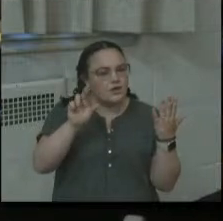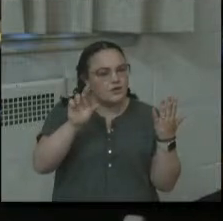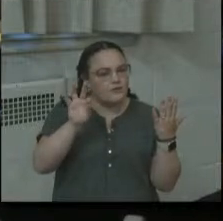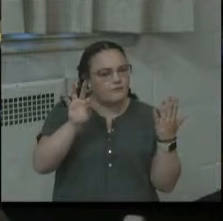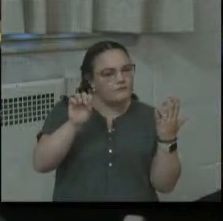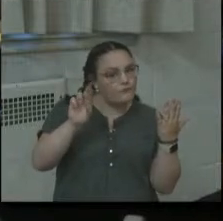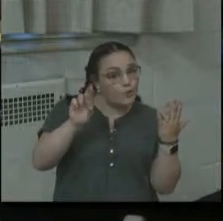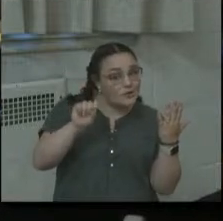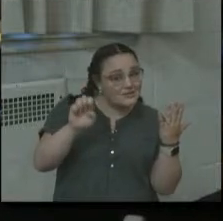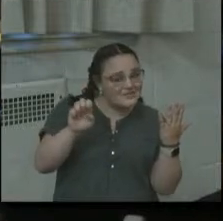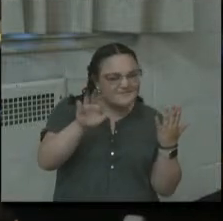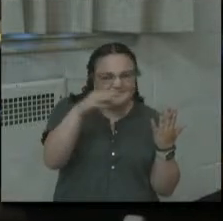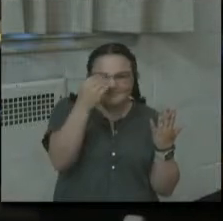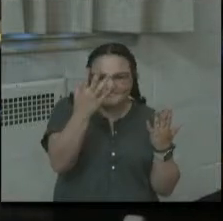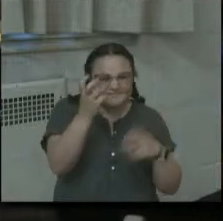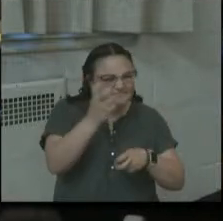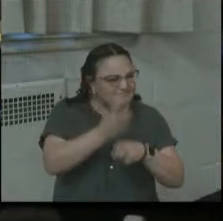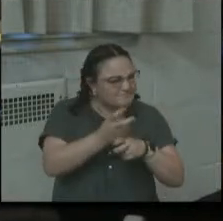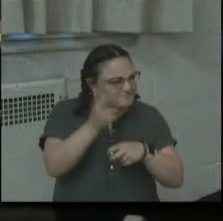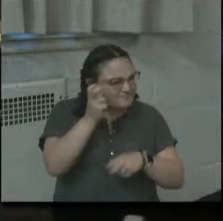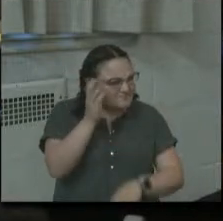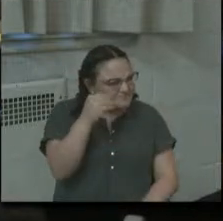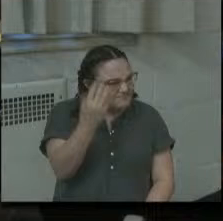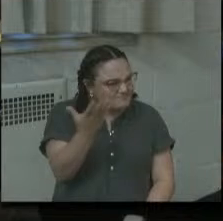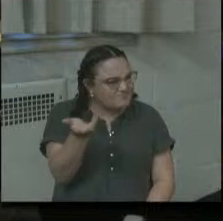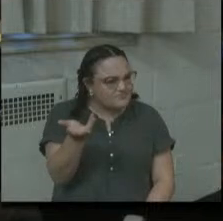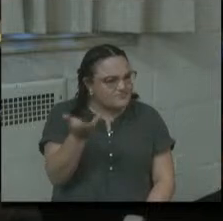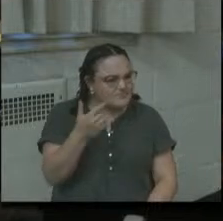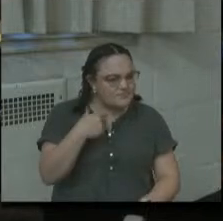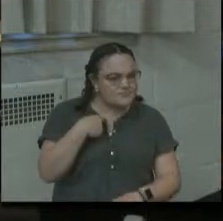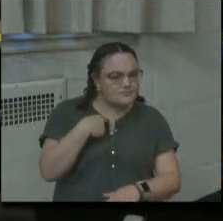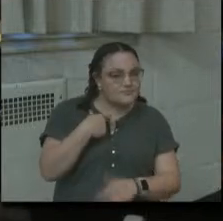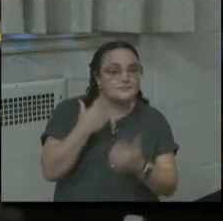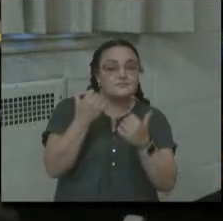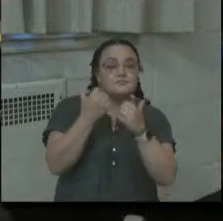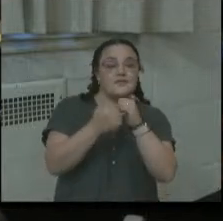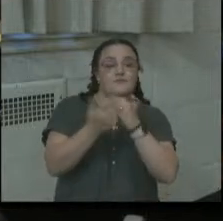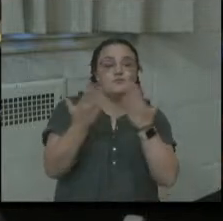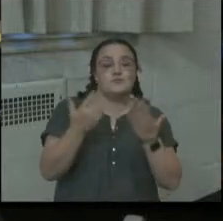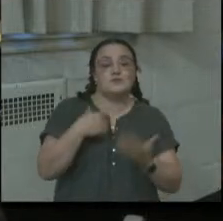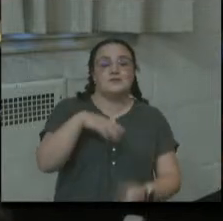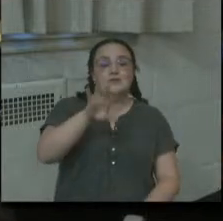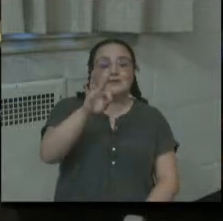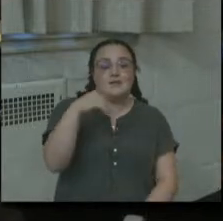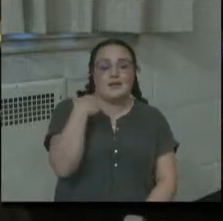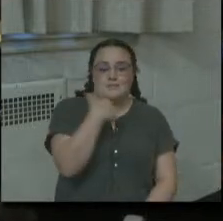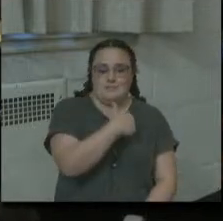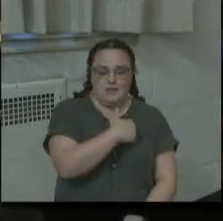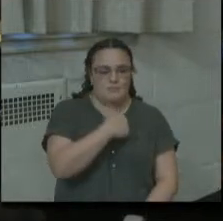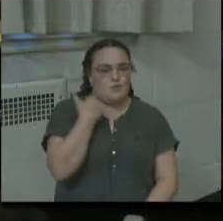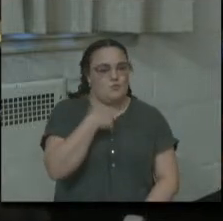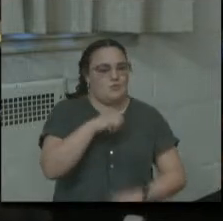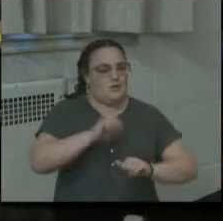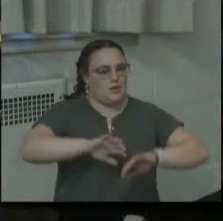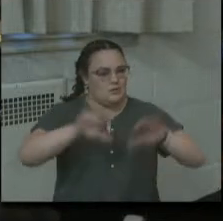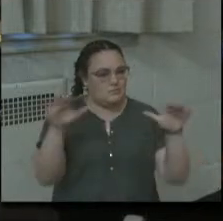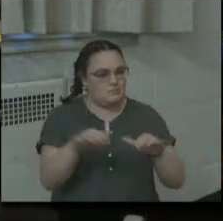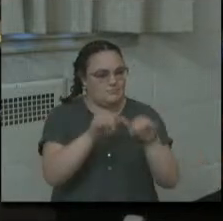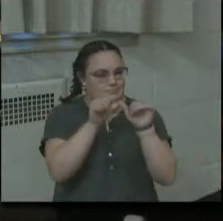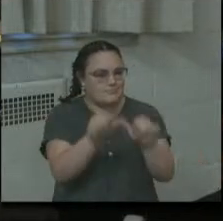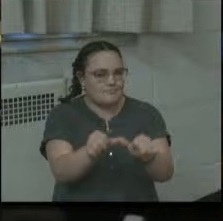Present. Mrs. Vickensberry. Present. With 9 members present, we have a quorum.